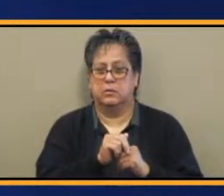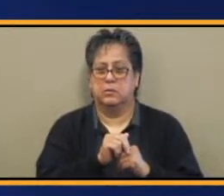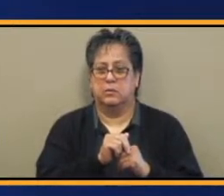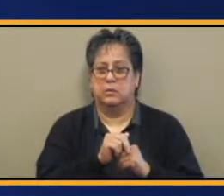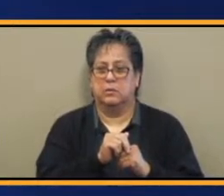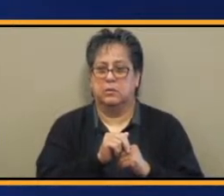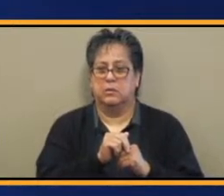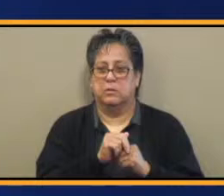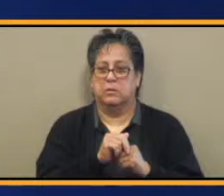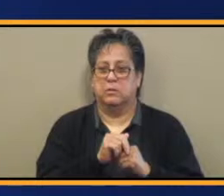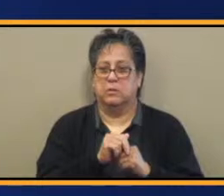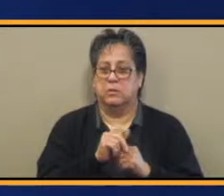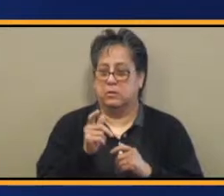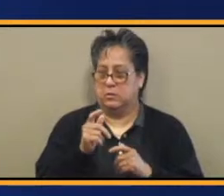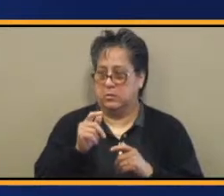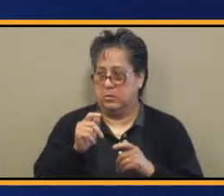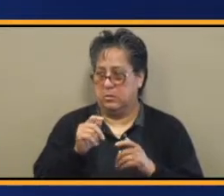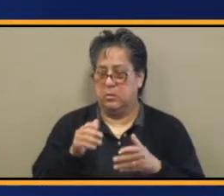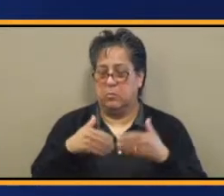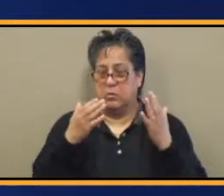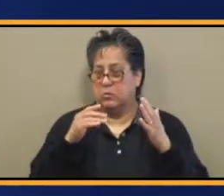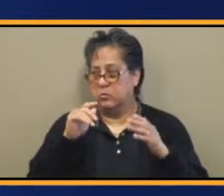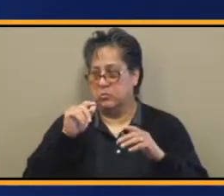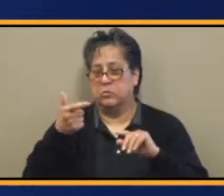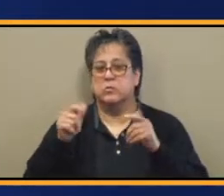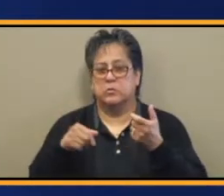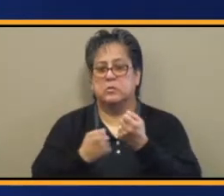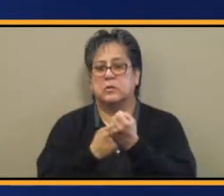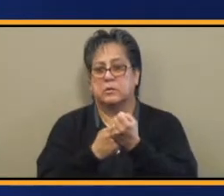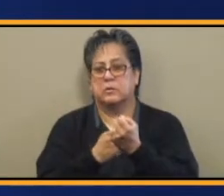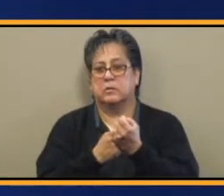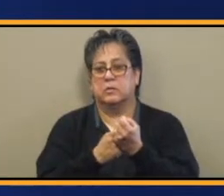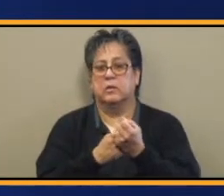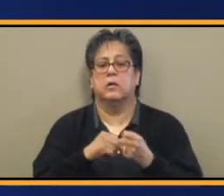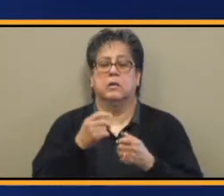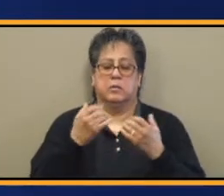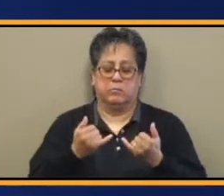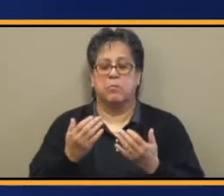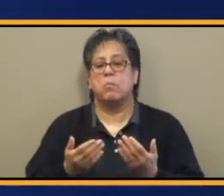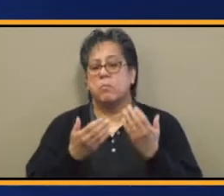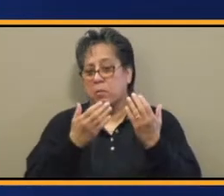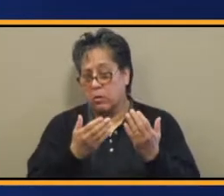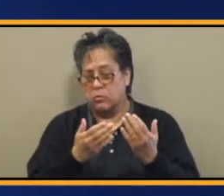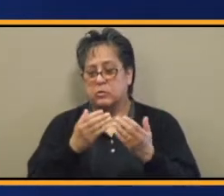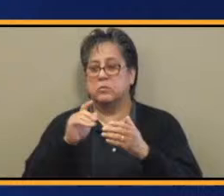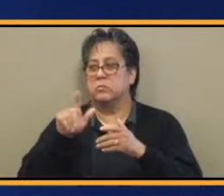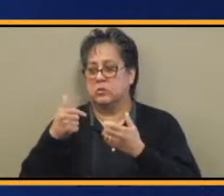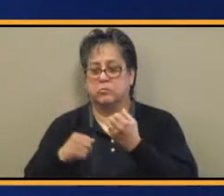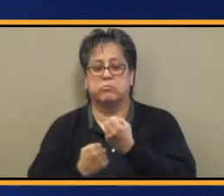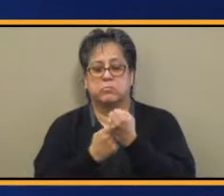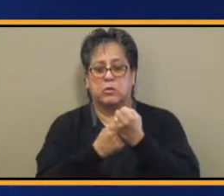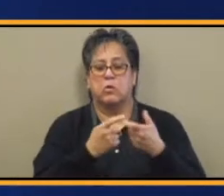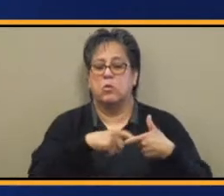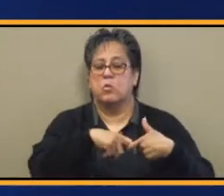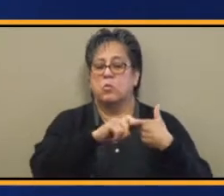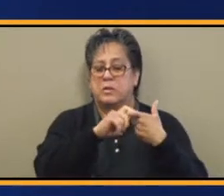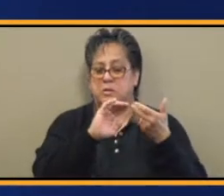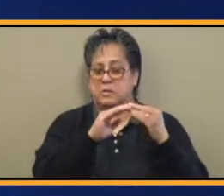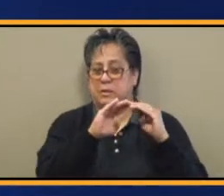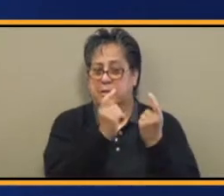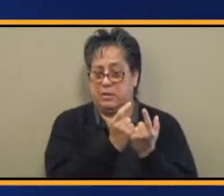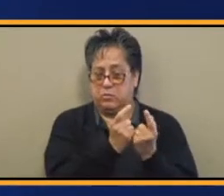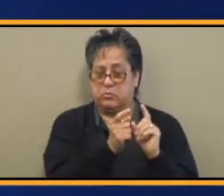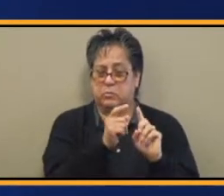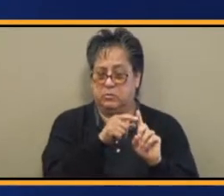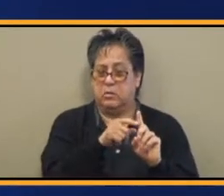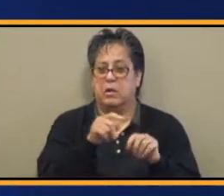One. Yes, ma'am. Is there a second? Second. Thank you. There's a motion and a second to recess the city council meeting